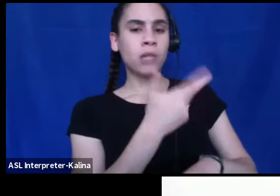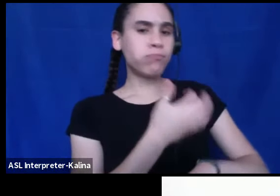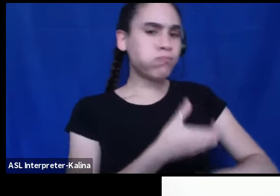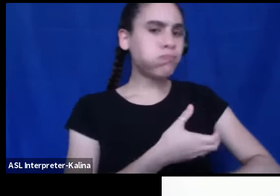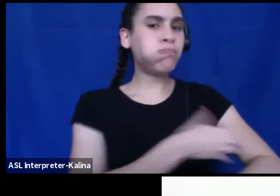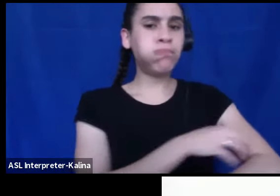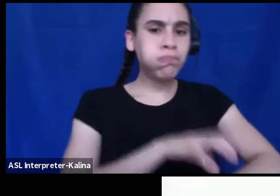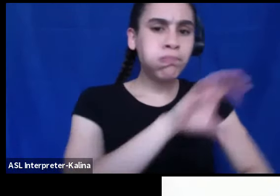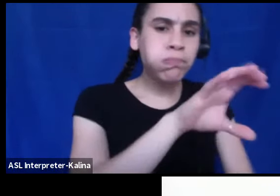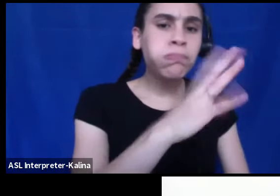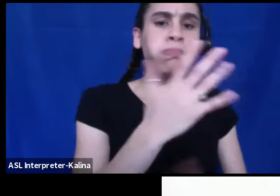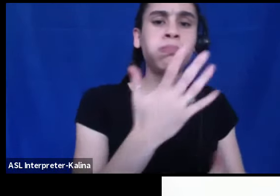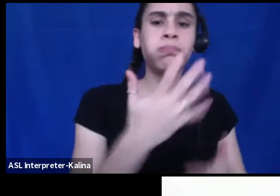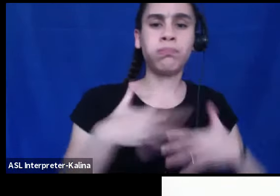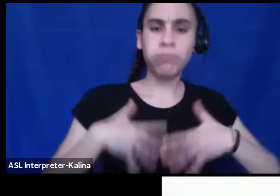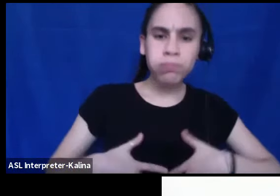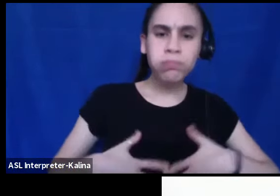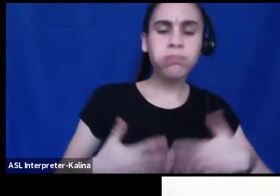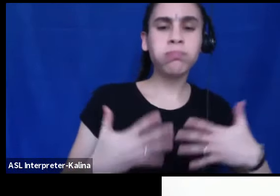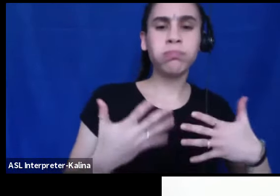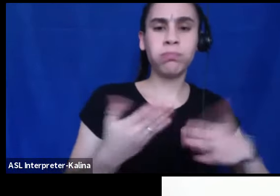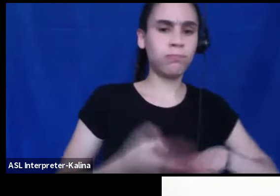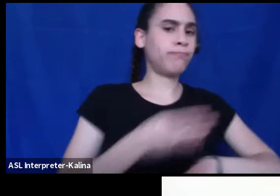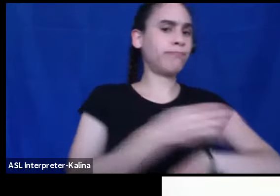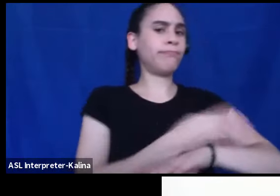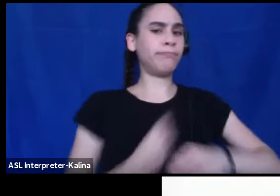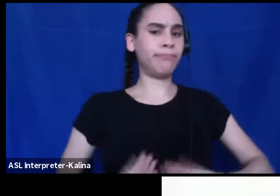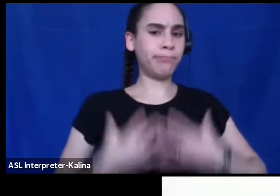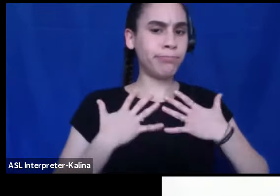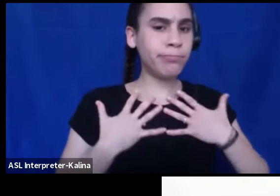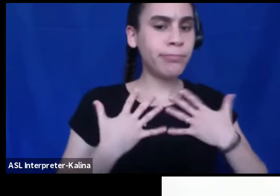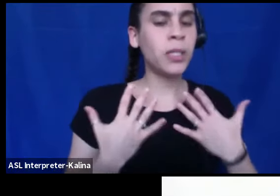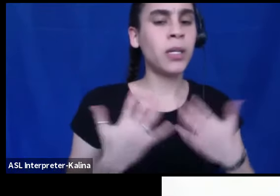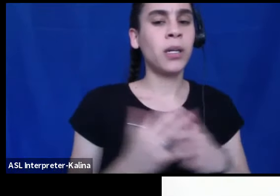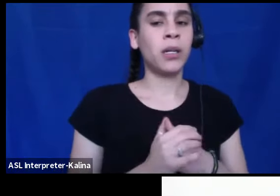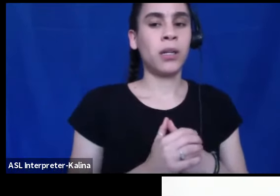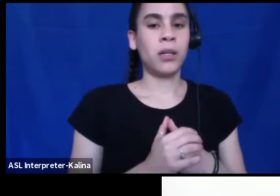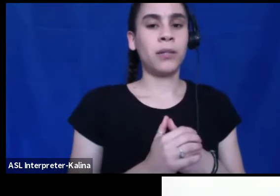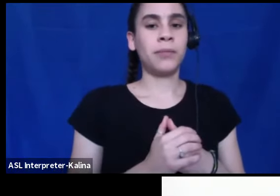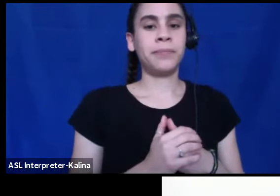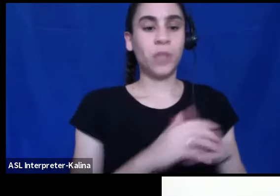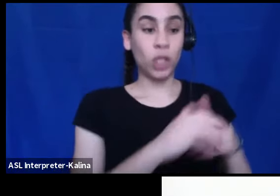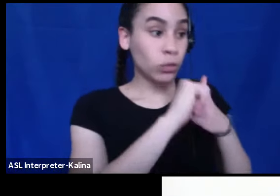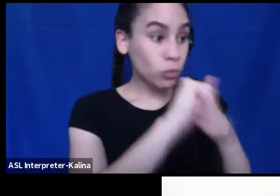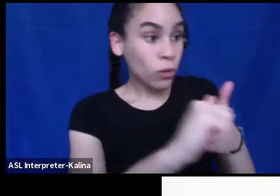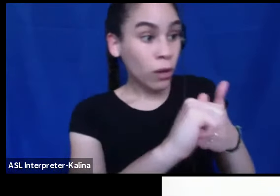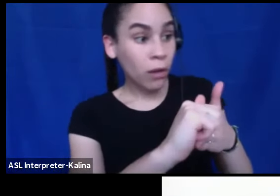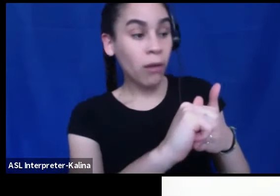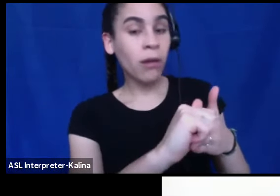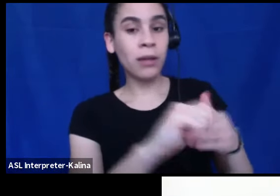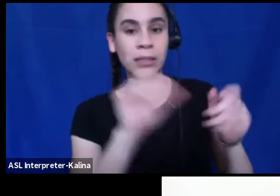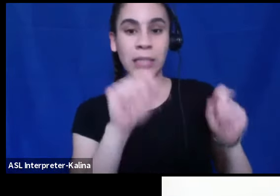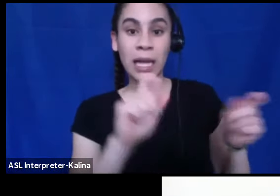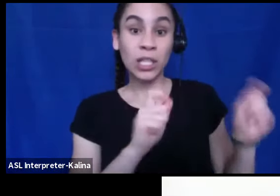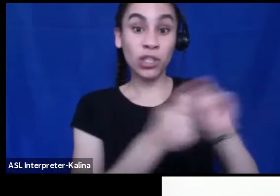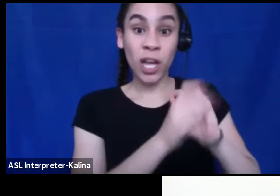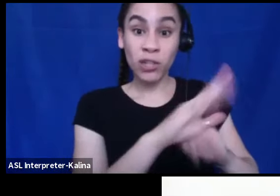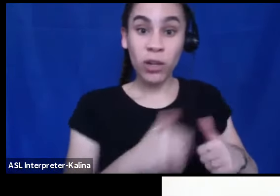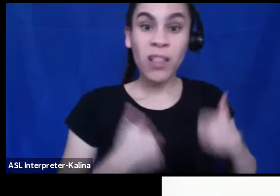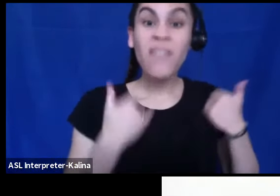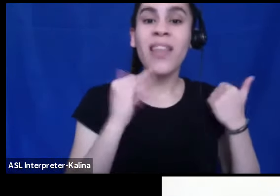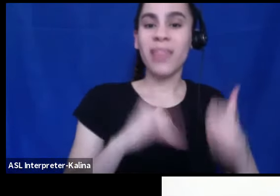door, opportunity, or an introduction that could change their life, right? And that's what drives